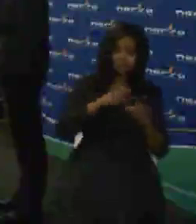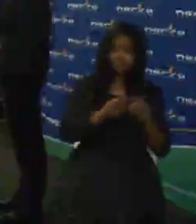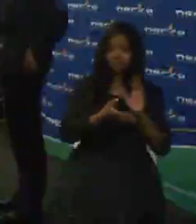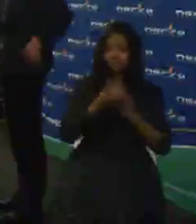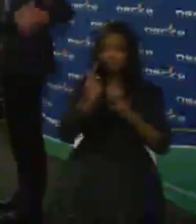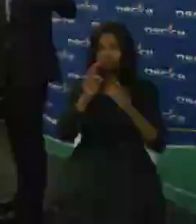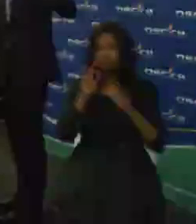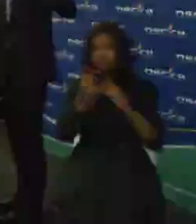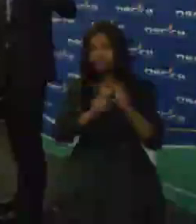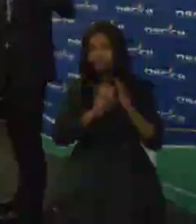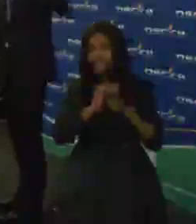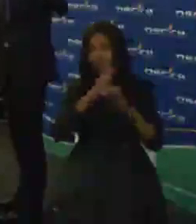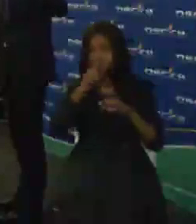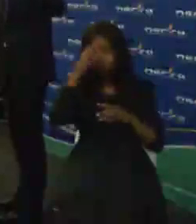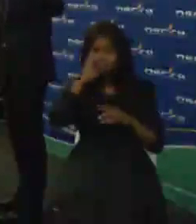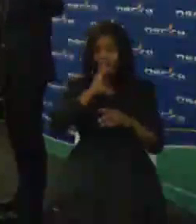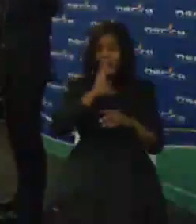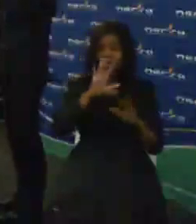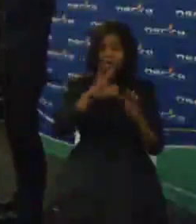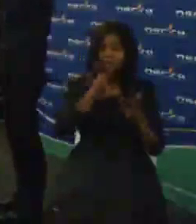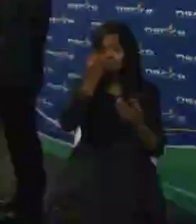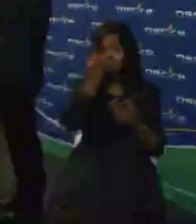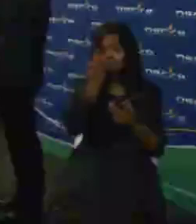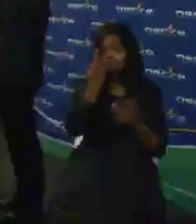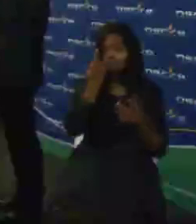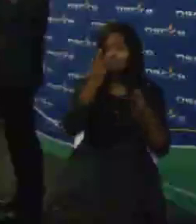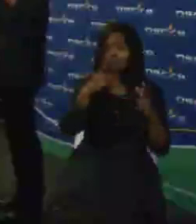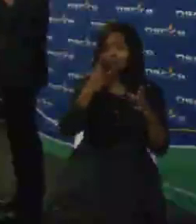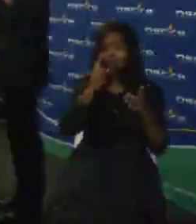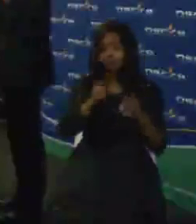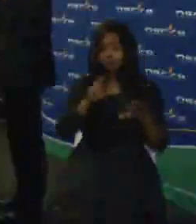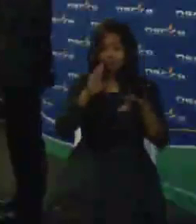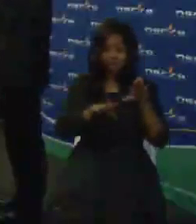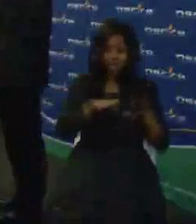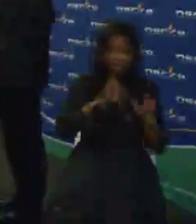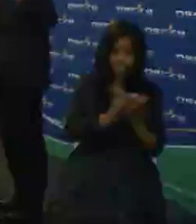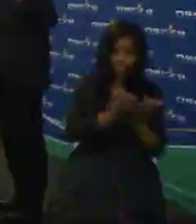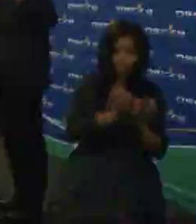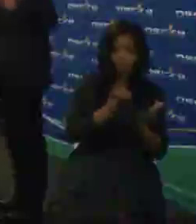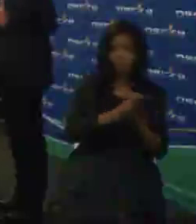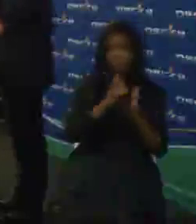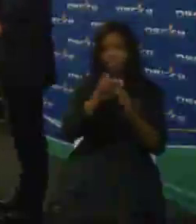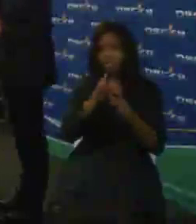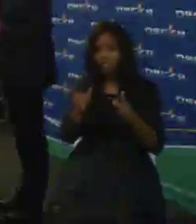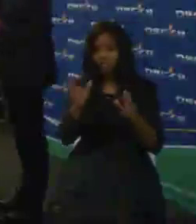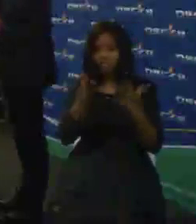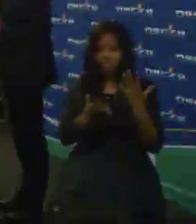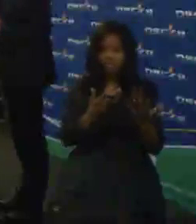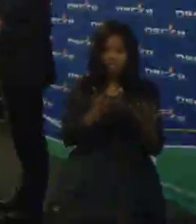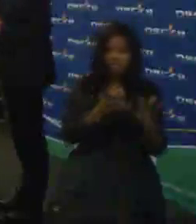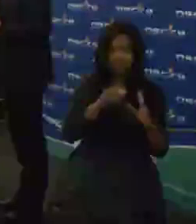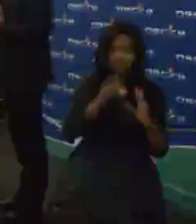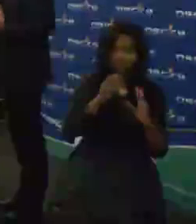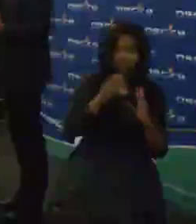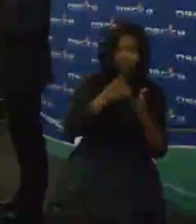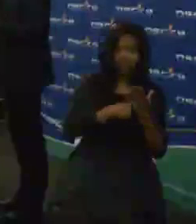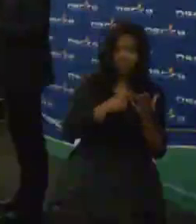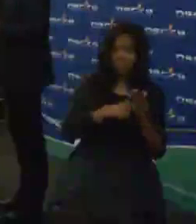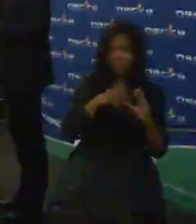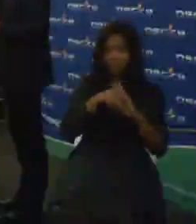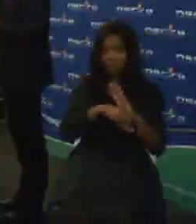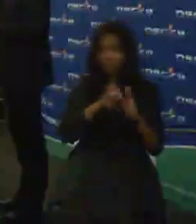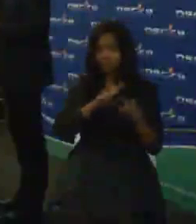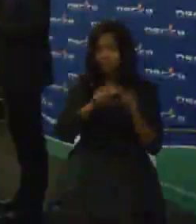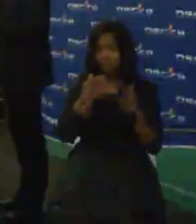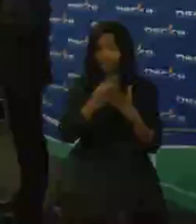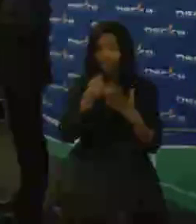I'm not clever enough to understand how we should or shouldn't balance the books and avoid credit downgrades, but what I can tell you